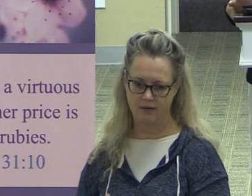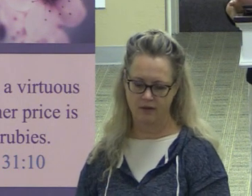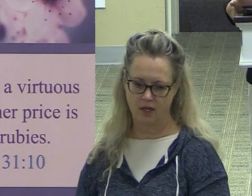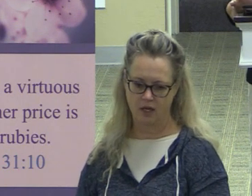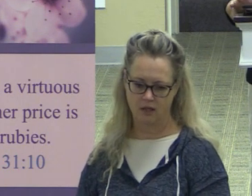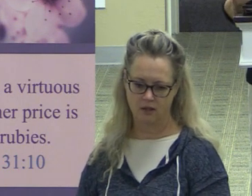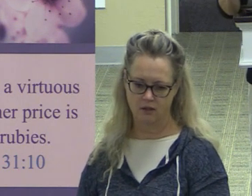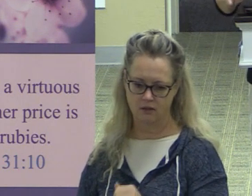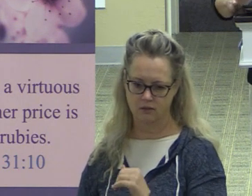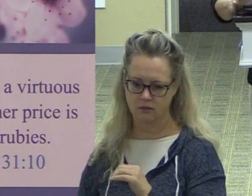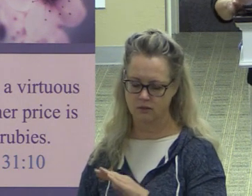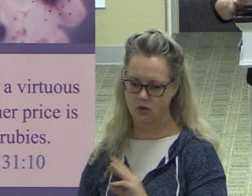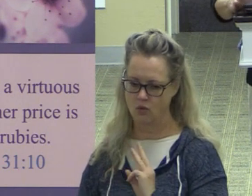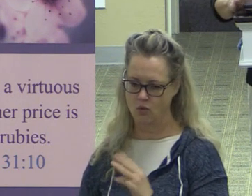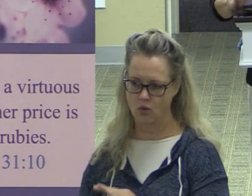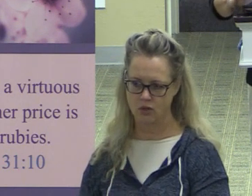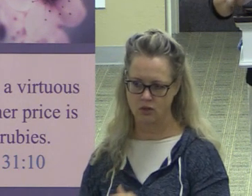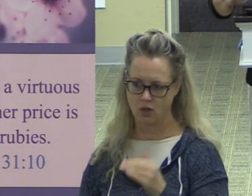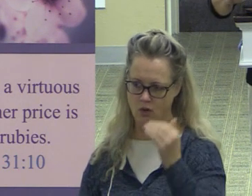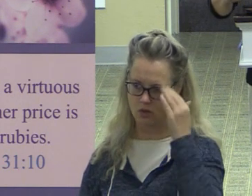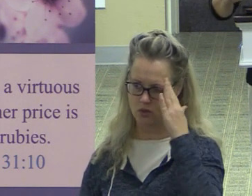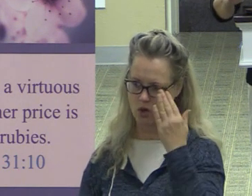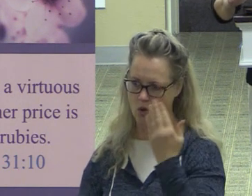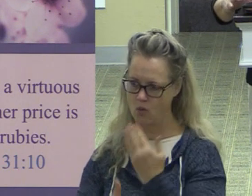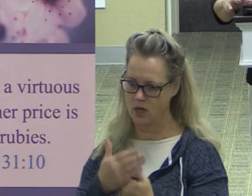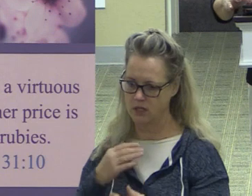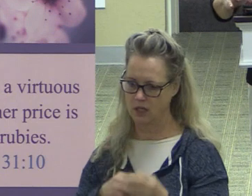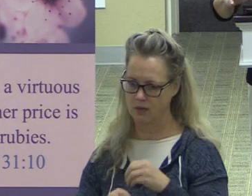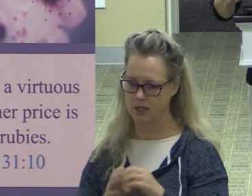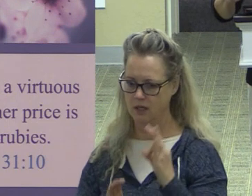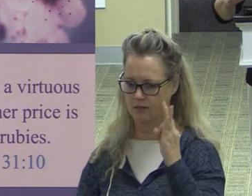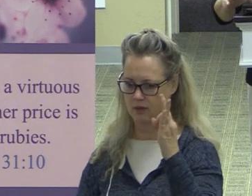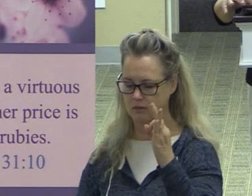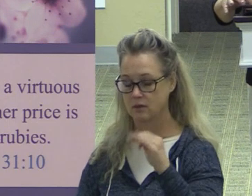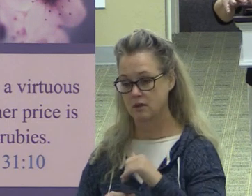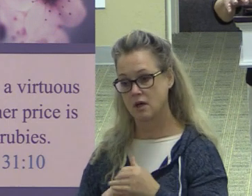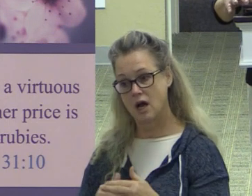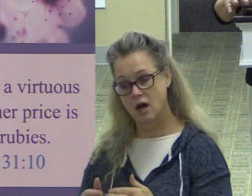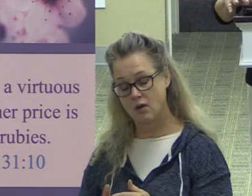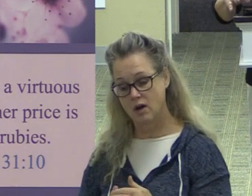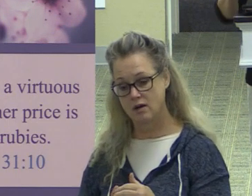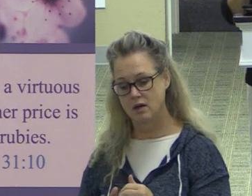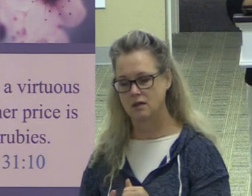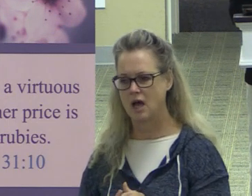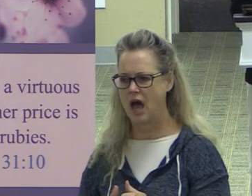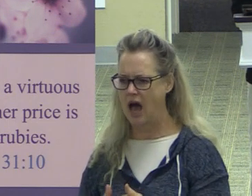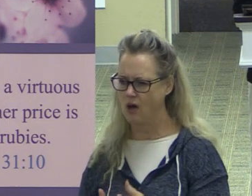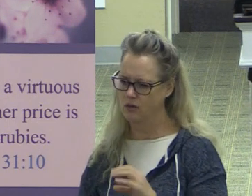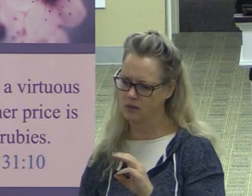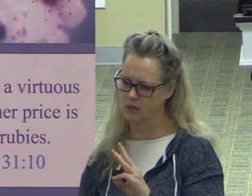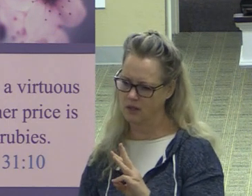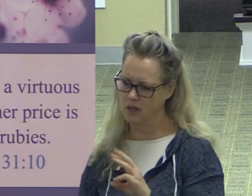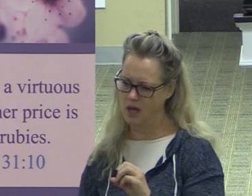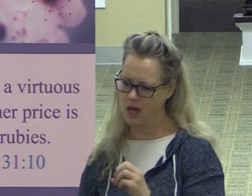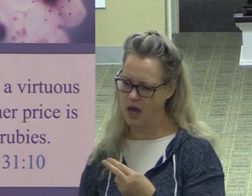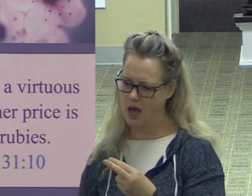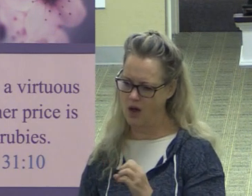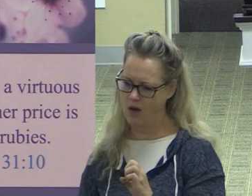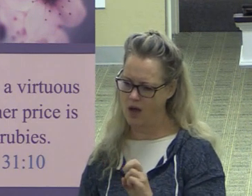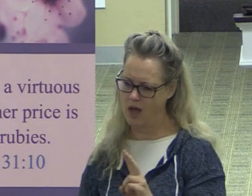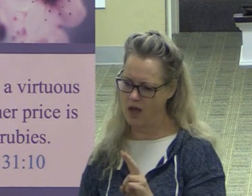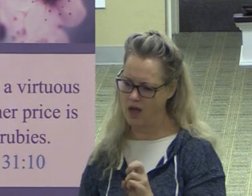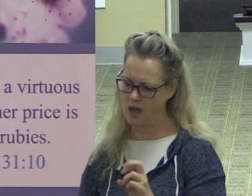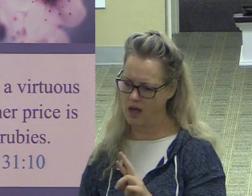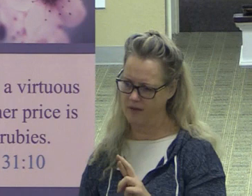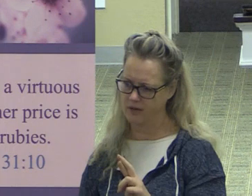We don't know what is coming in the future. However the Lord does. He's already hurting for us. It just amazes me